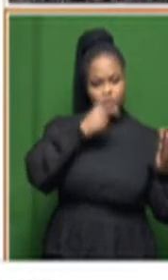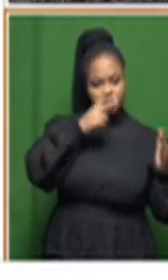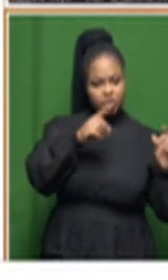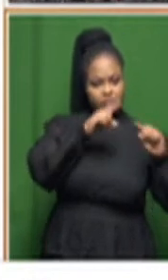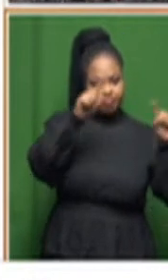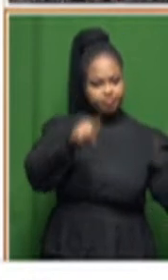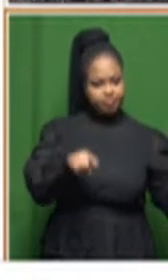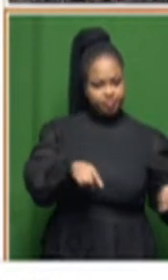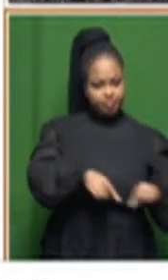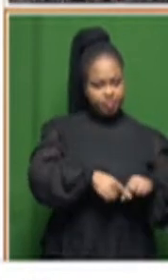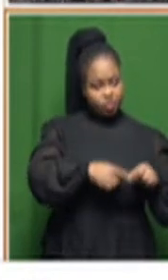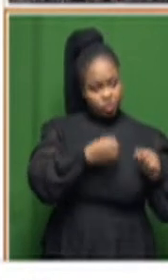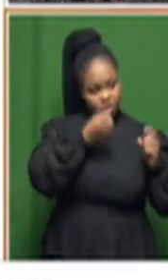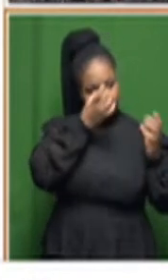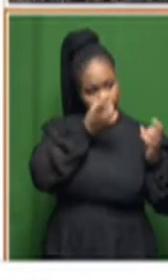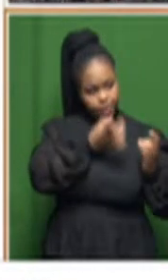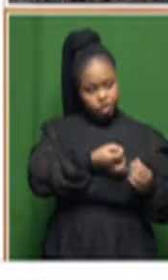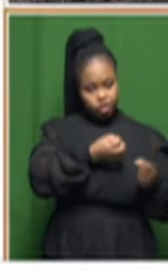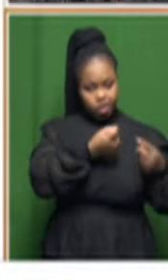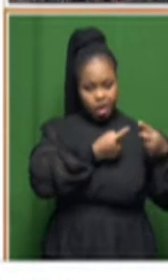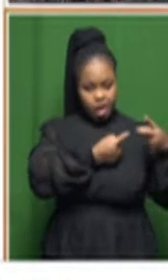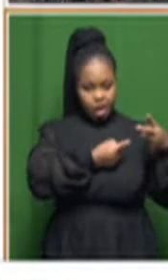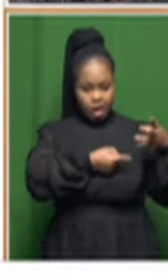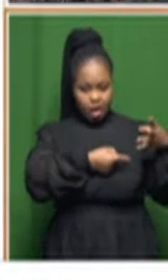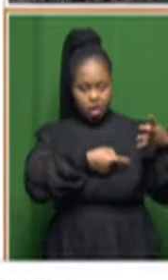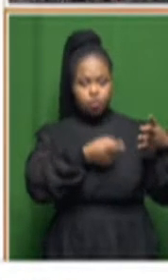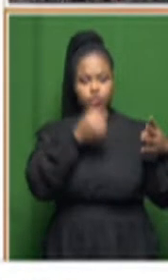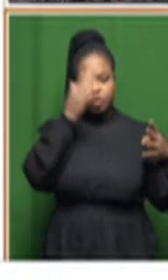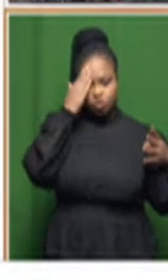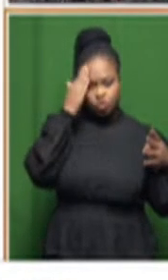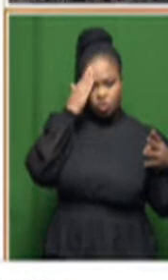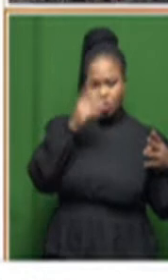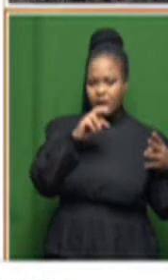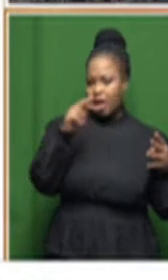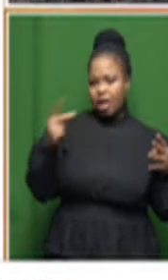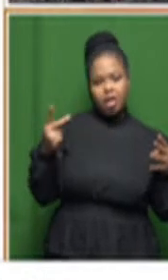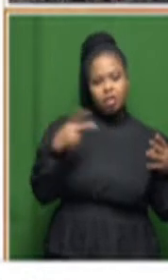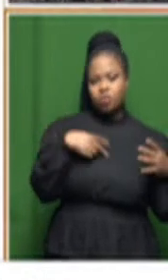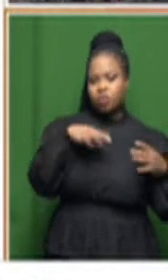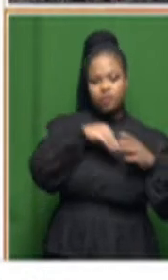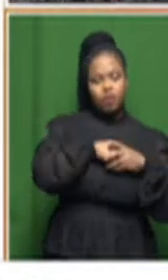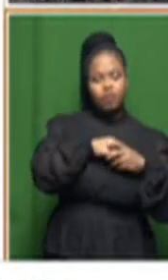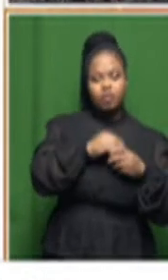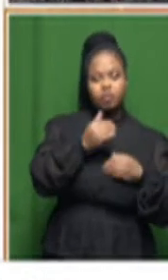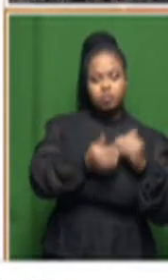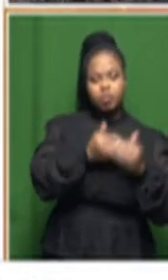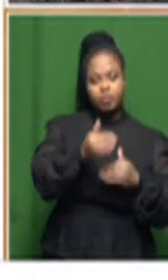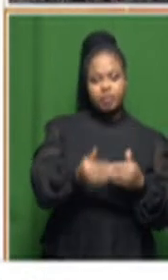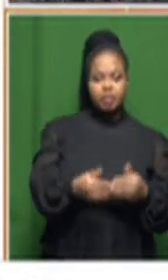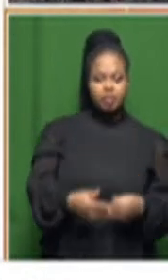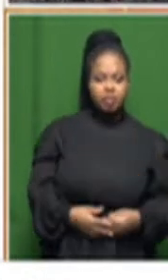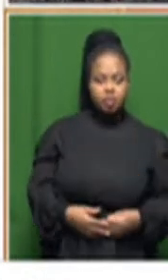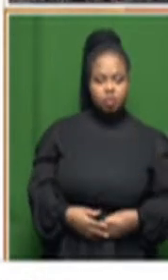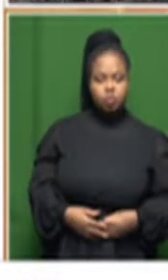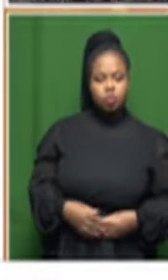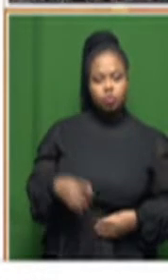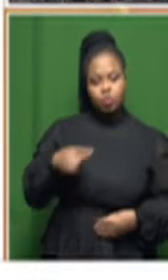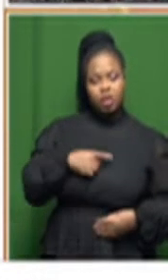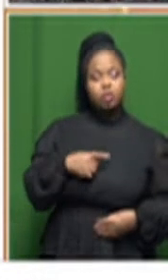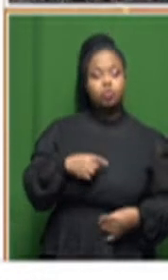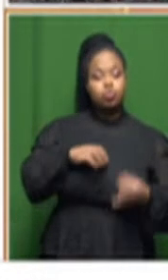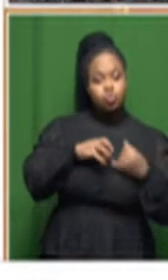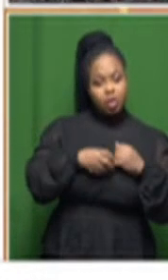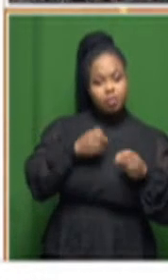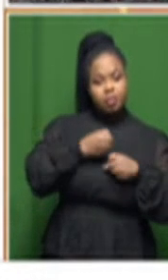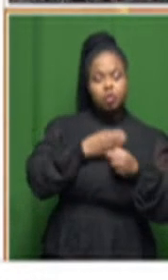that is required to make sure that there are no other factors involved in this whole process to be able to, in